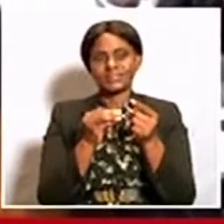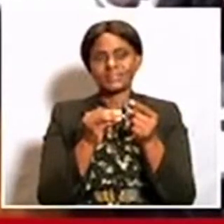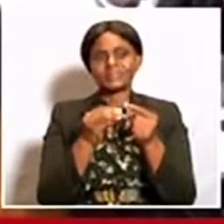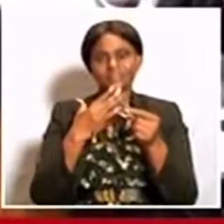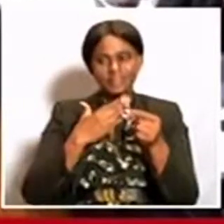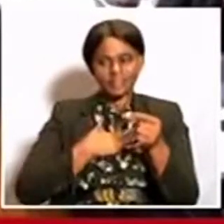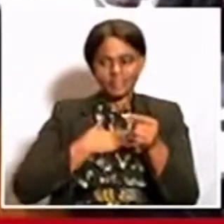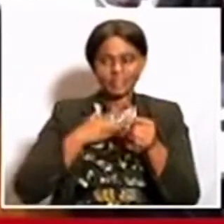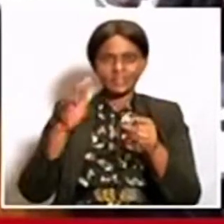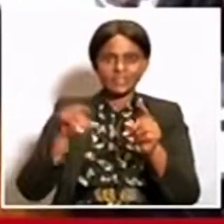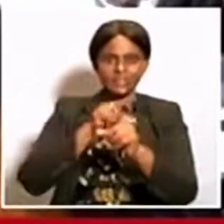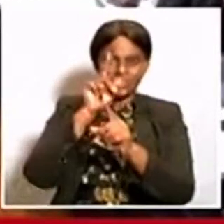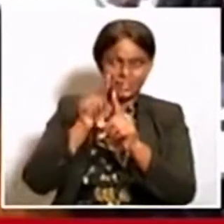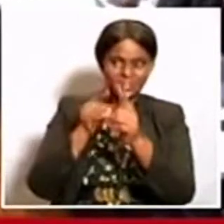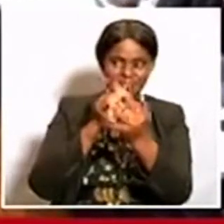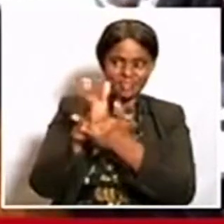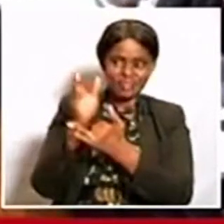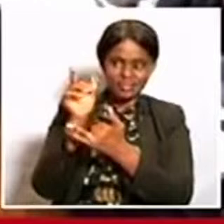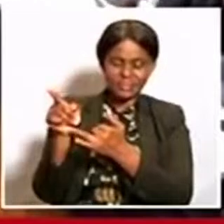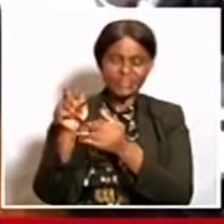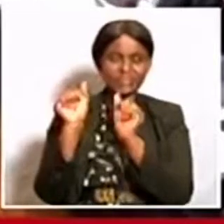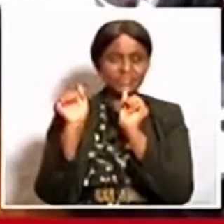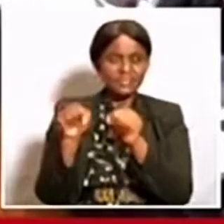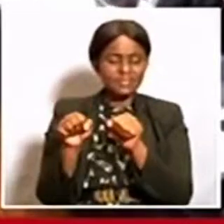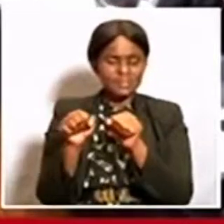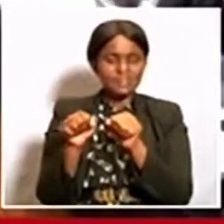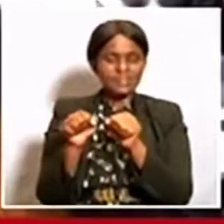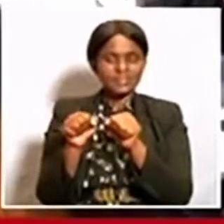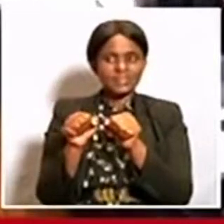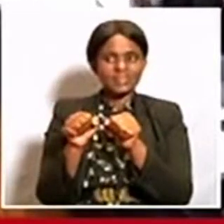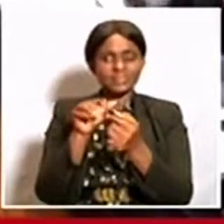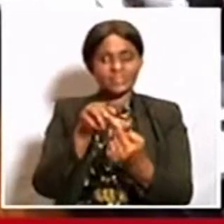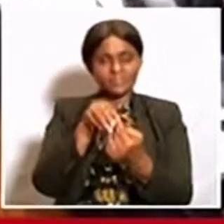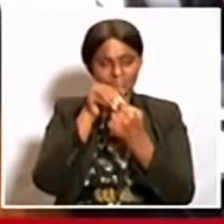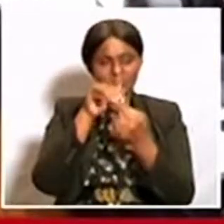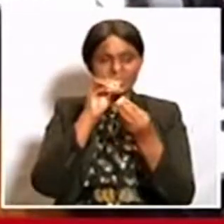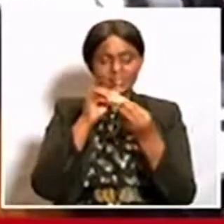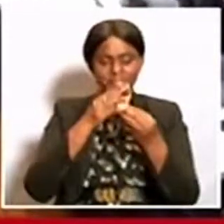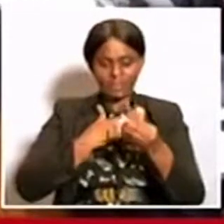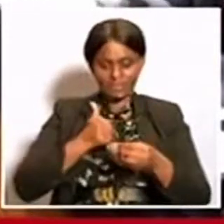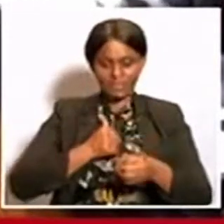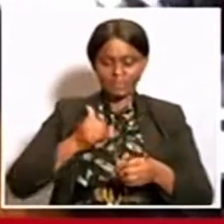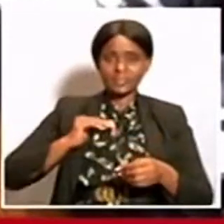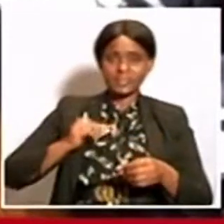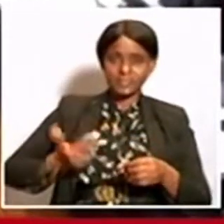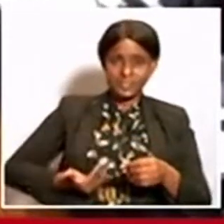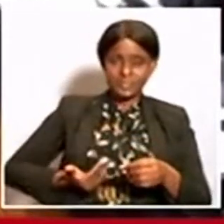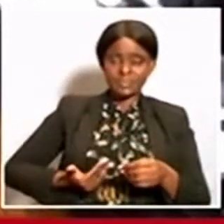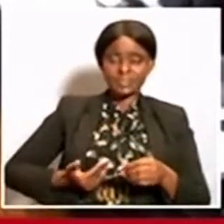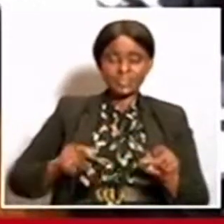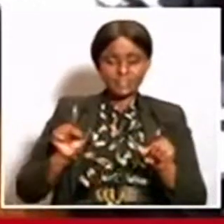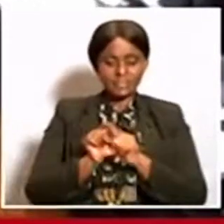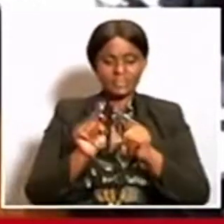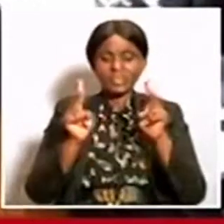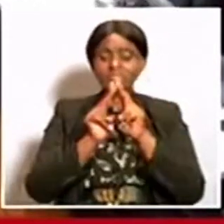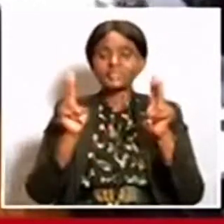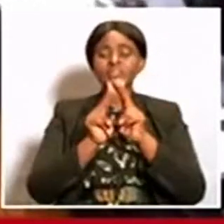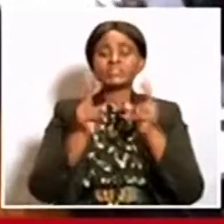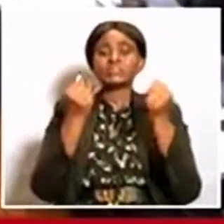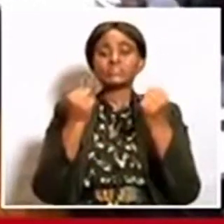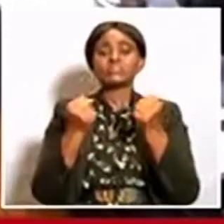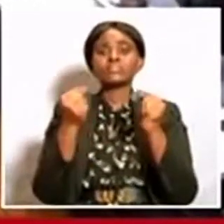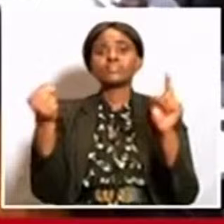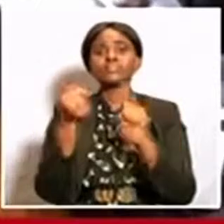My question, Chair, through you would be, especially that I'm female and a very strong